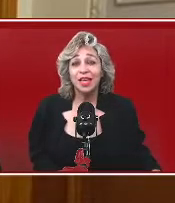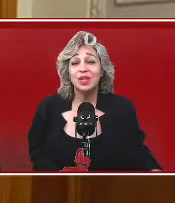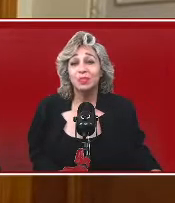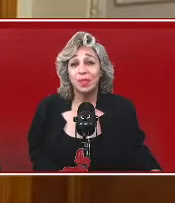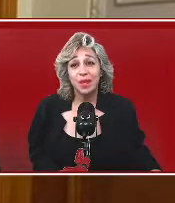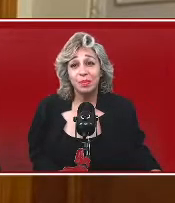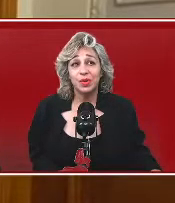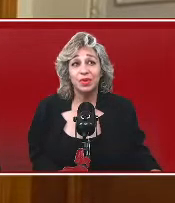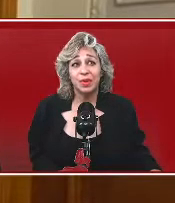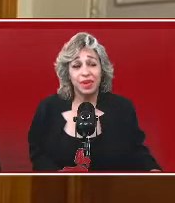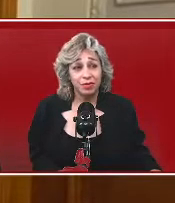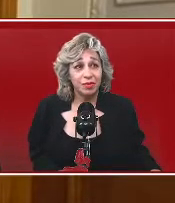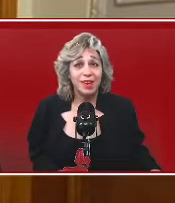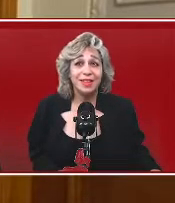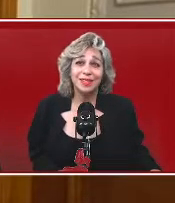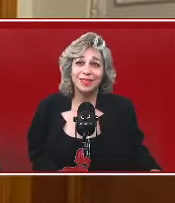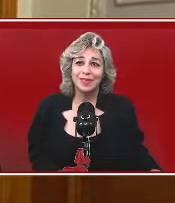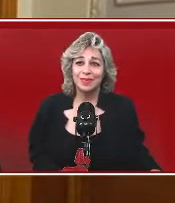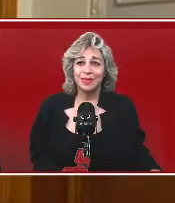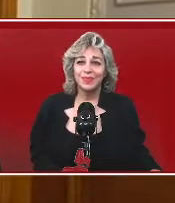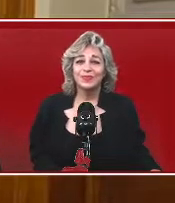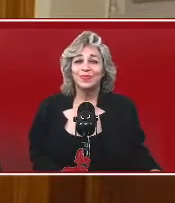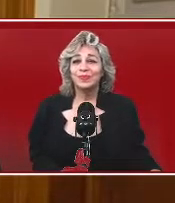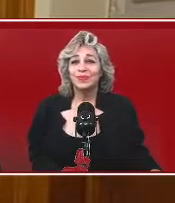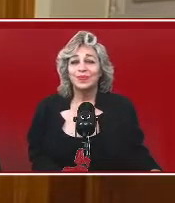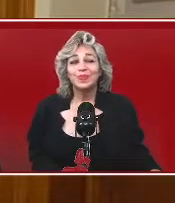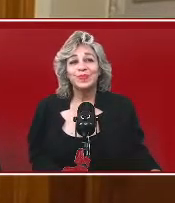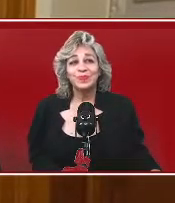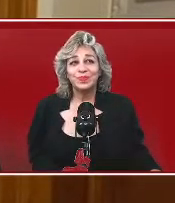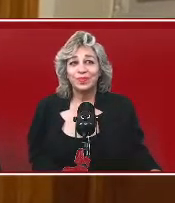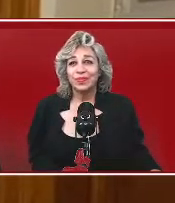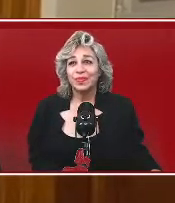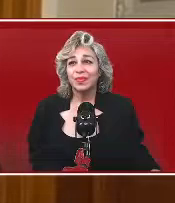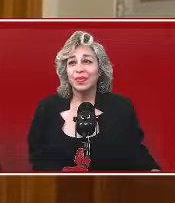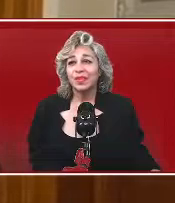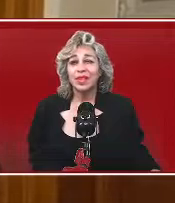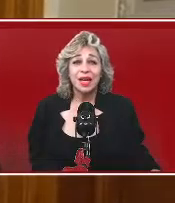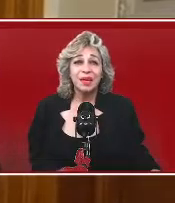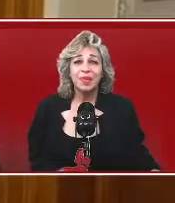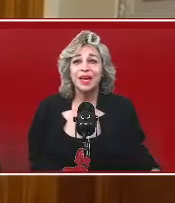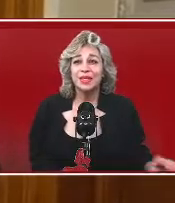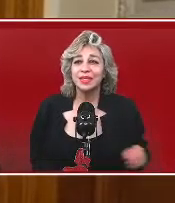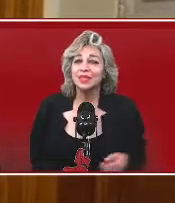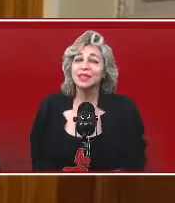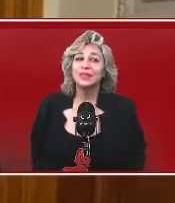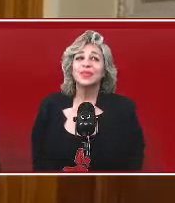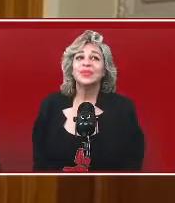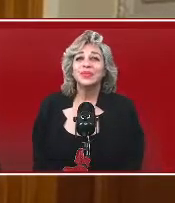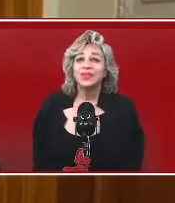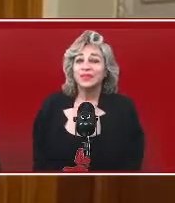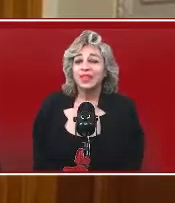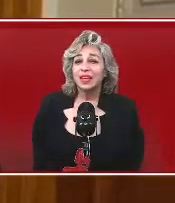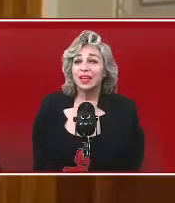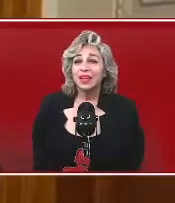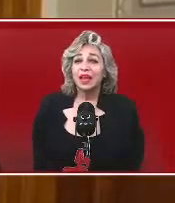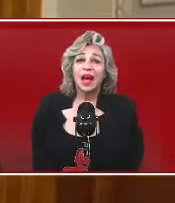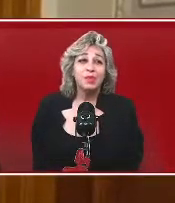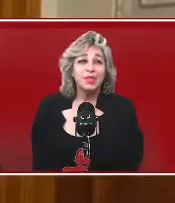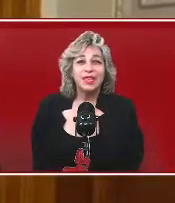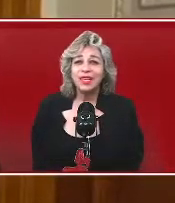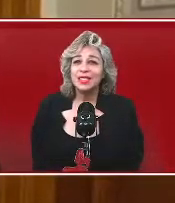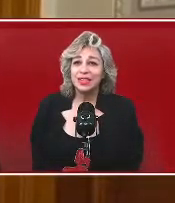chronically ill people and friends. A diabéticos. Diabetics. A